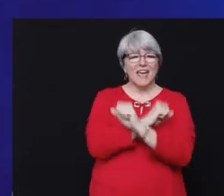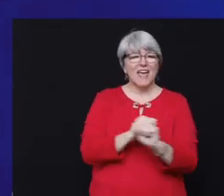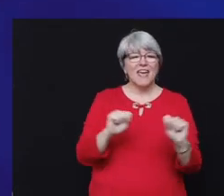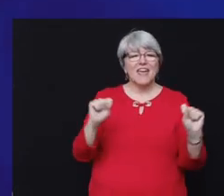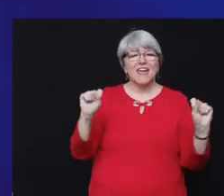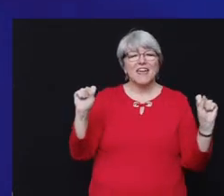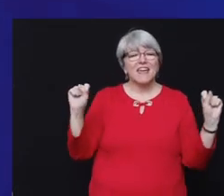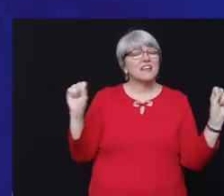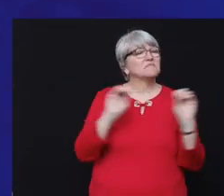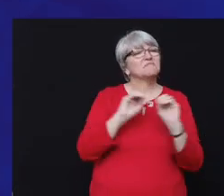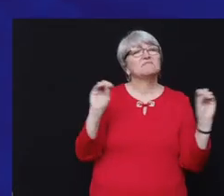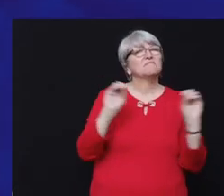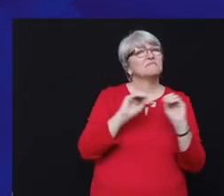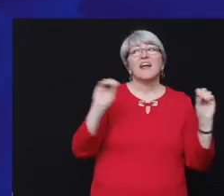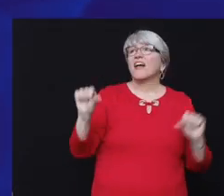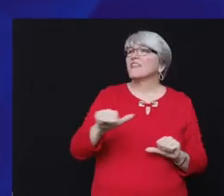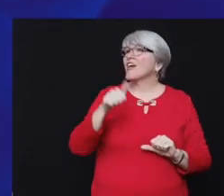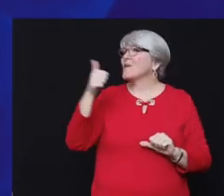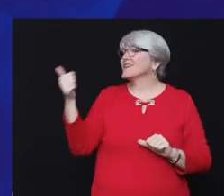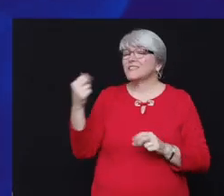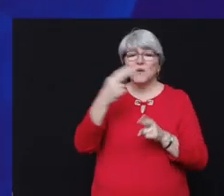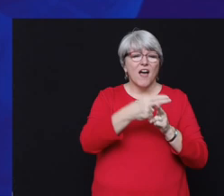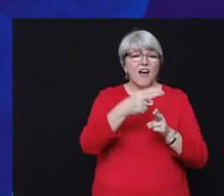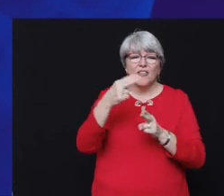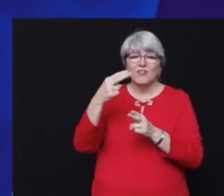saved. There is no other name.